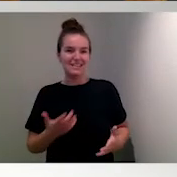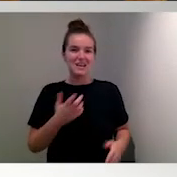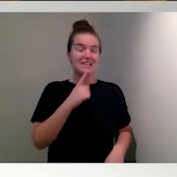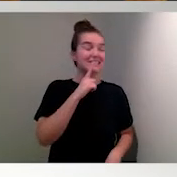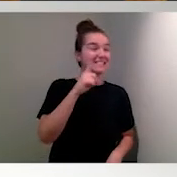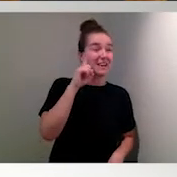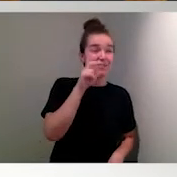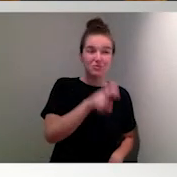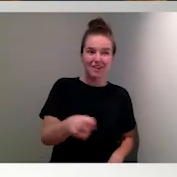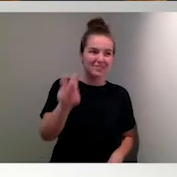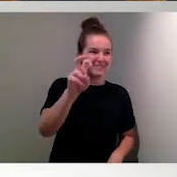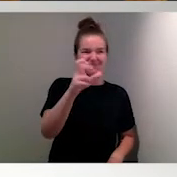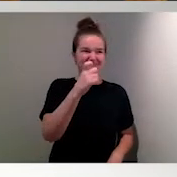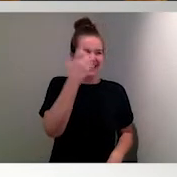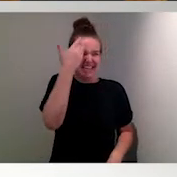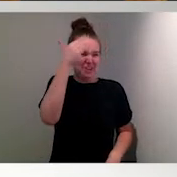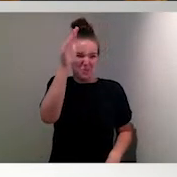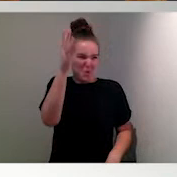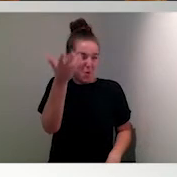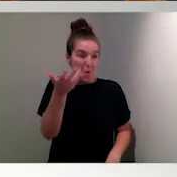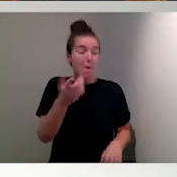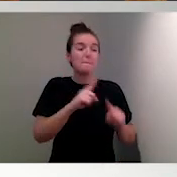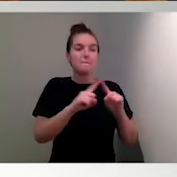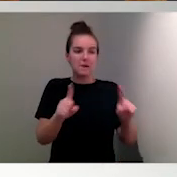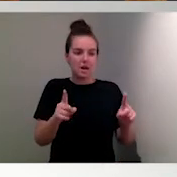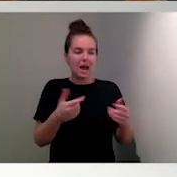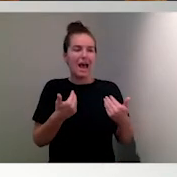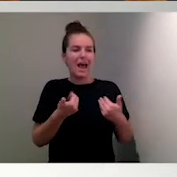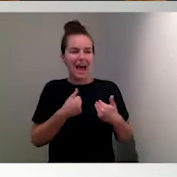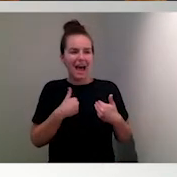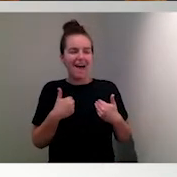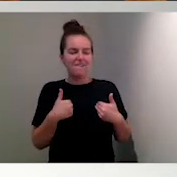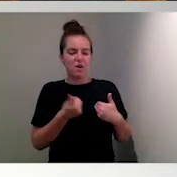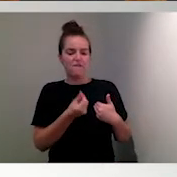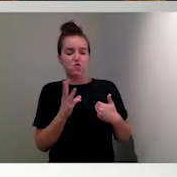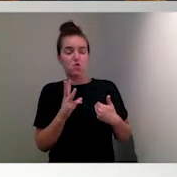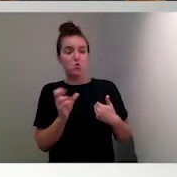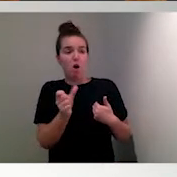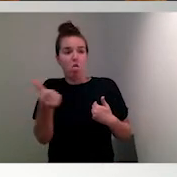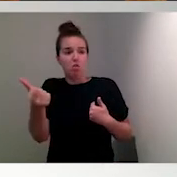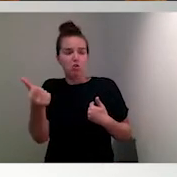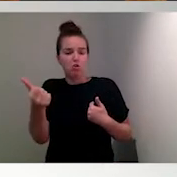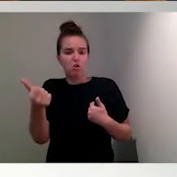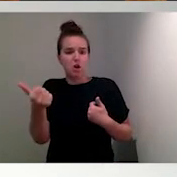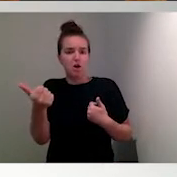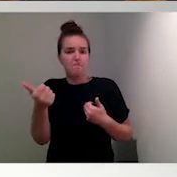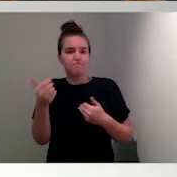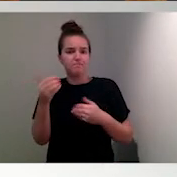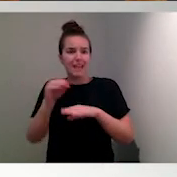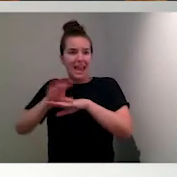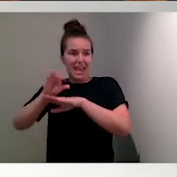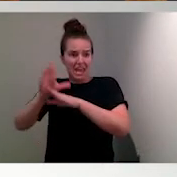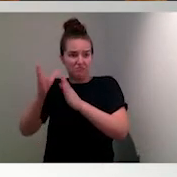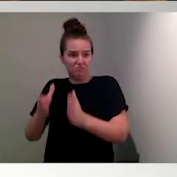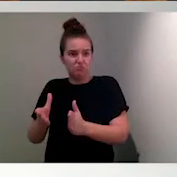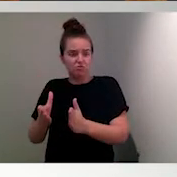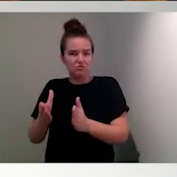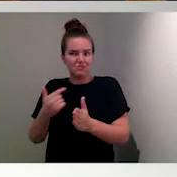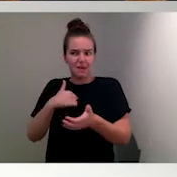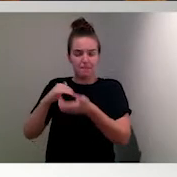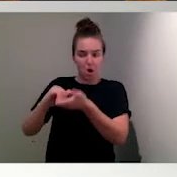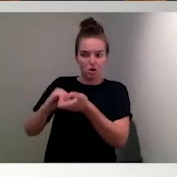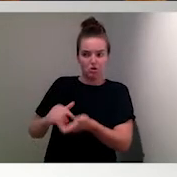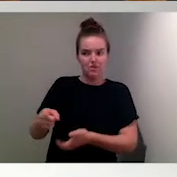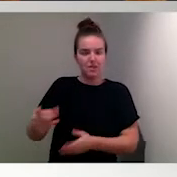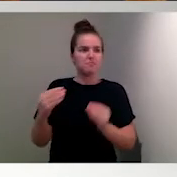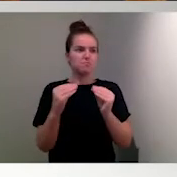I am partnering with a couple of other agents who have more experience in that than I do. And I can get you that answer if